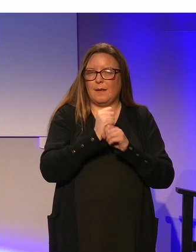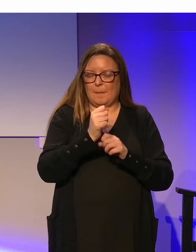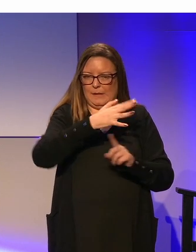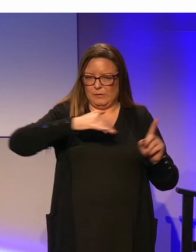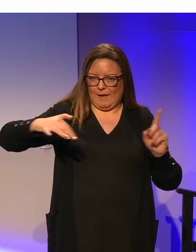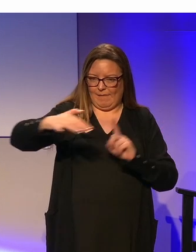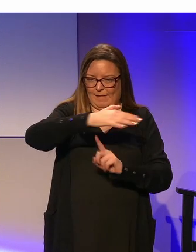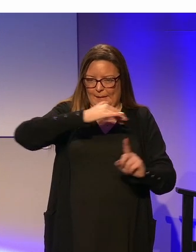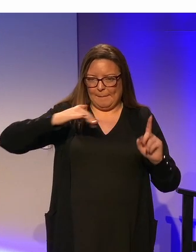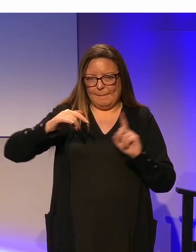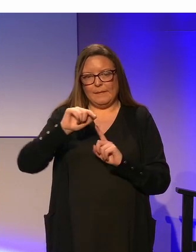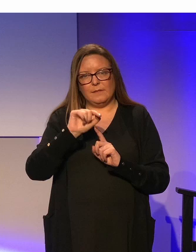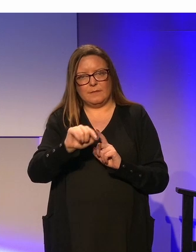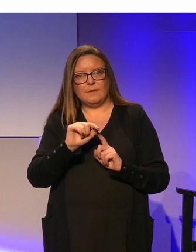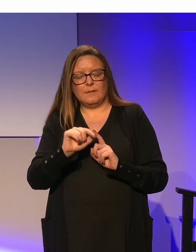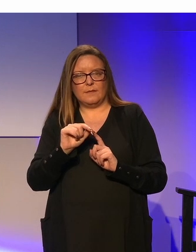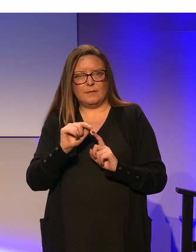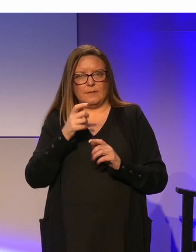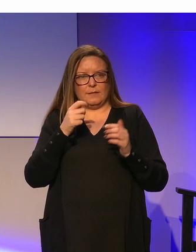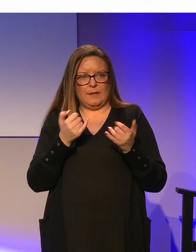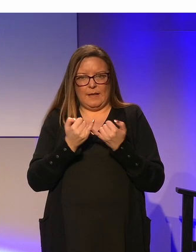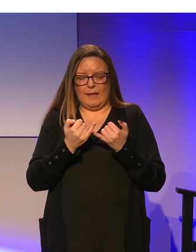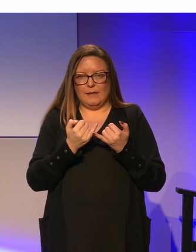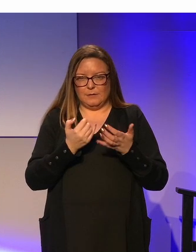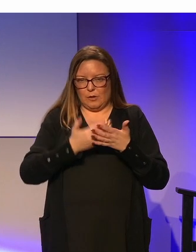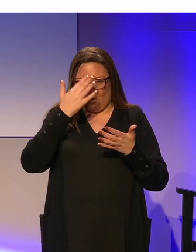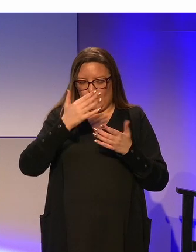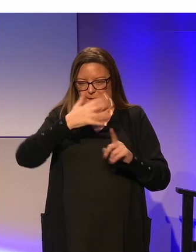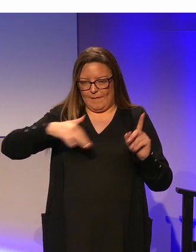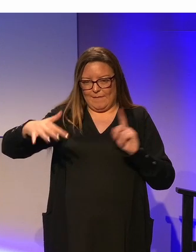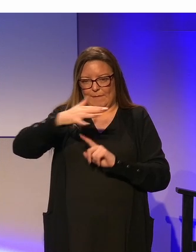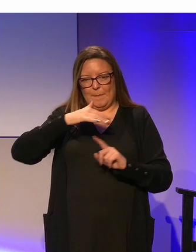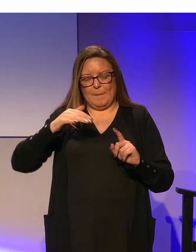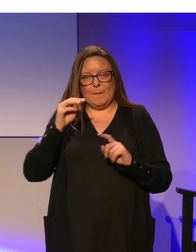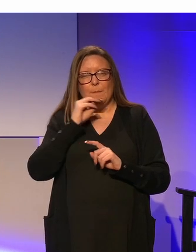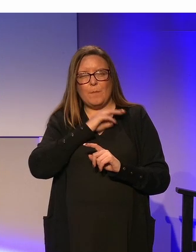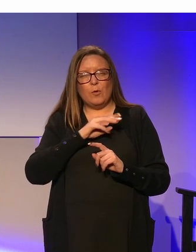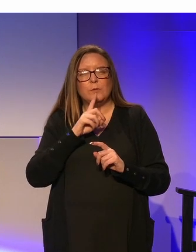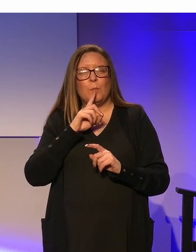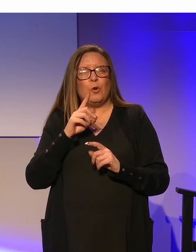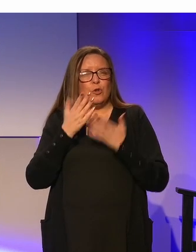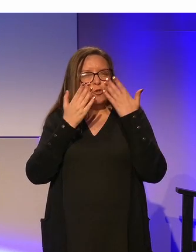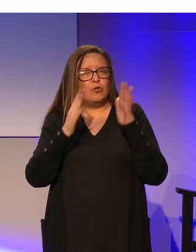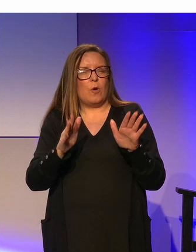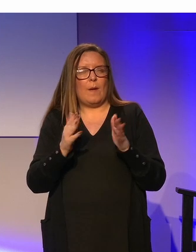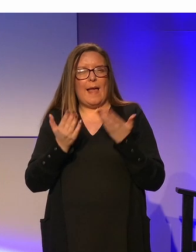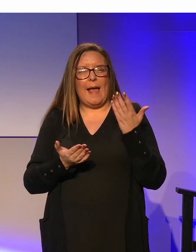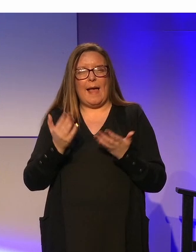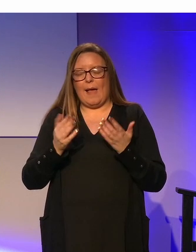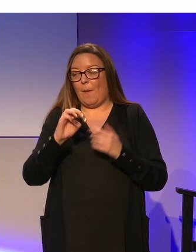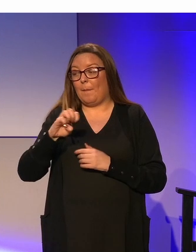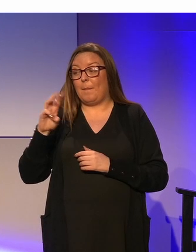environment as the child's third teacher. So hopefully that gives a flavour of how the maps